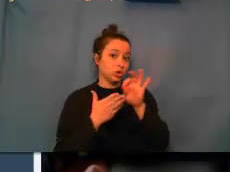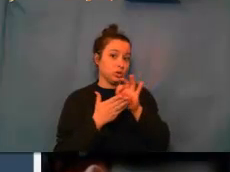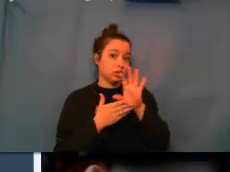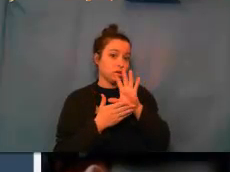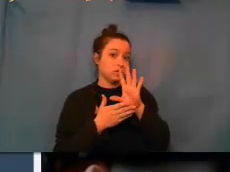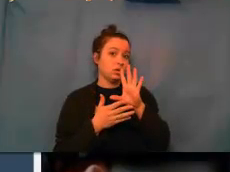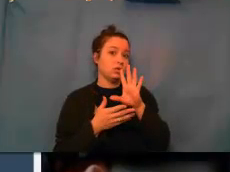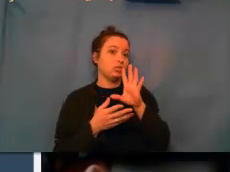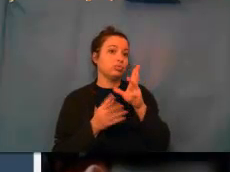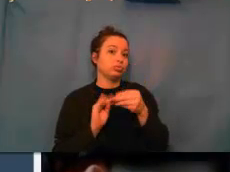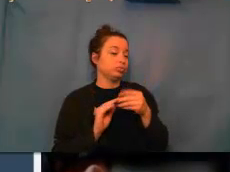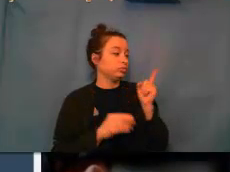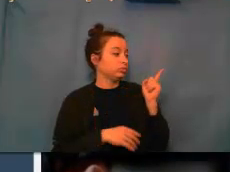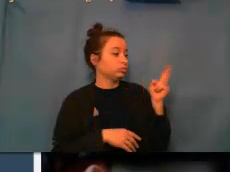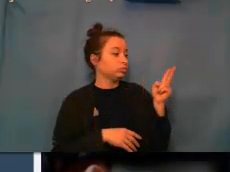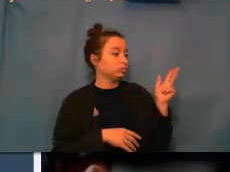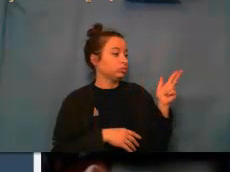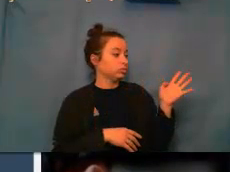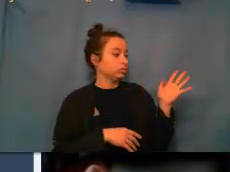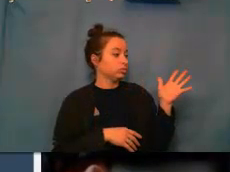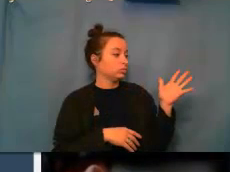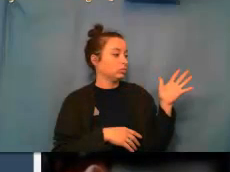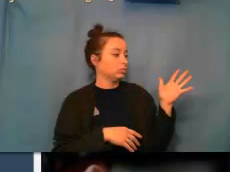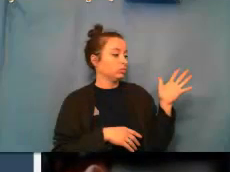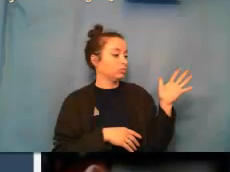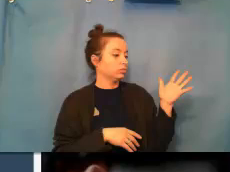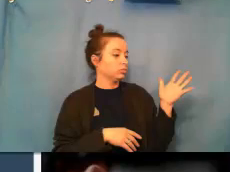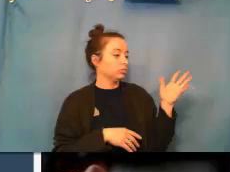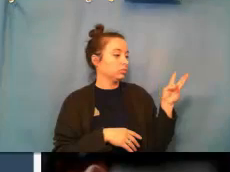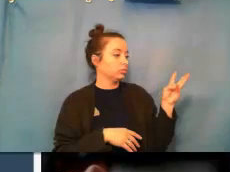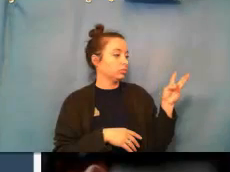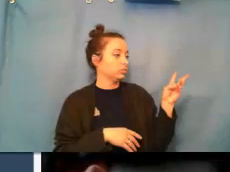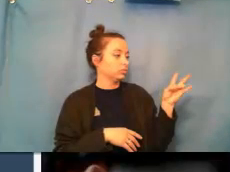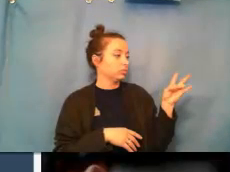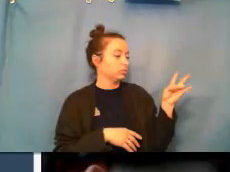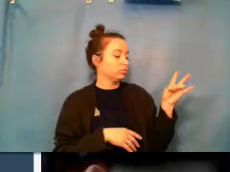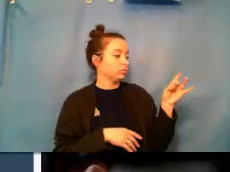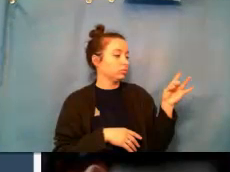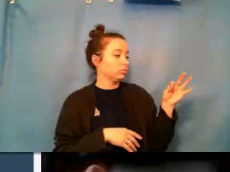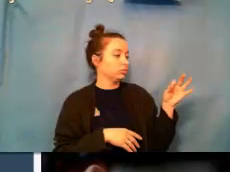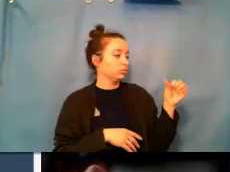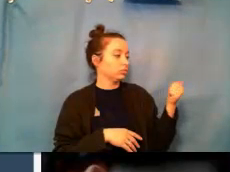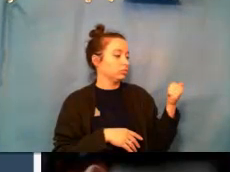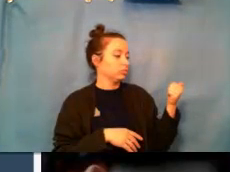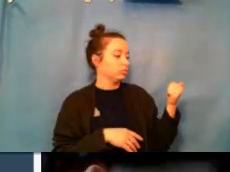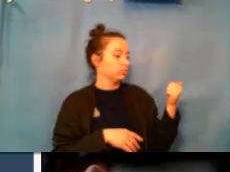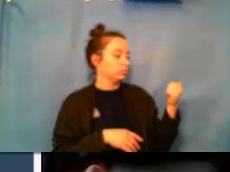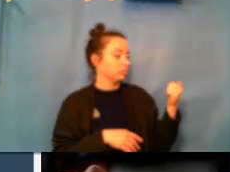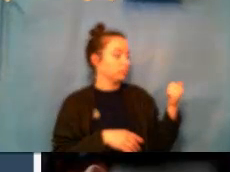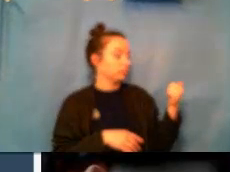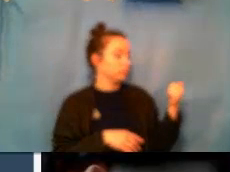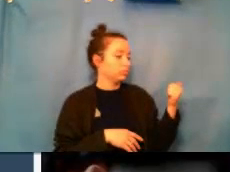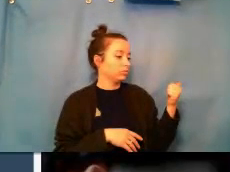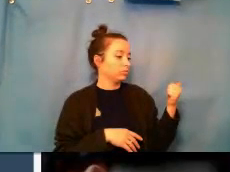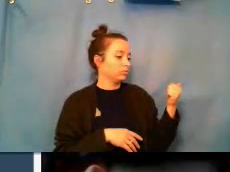on top. So I have 1, 2, 3, 4, 5, 6, 7, 8, 9, 10. So I'm